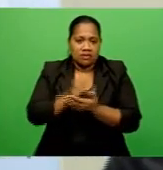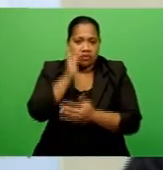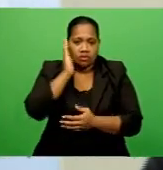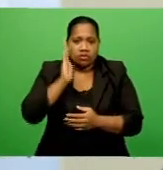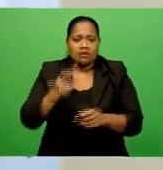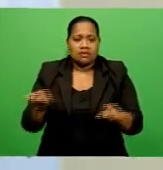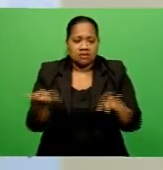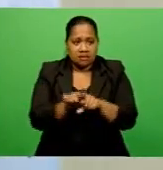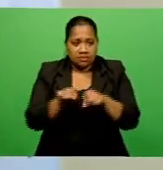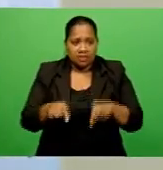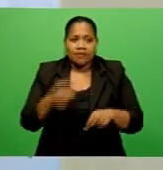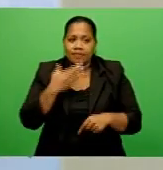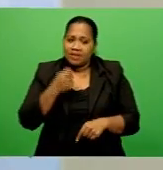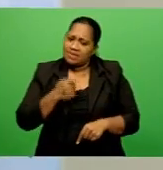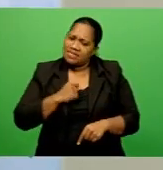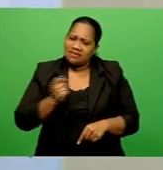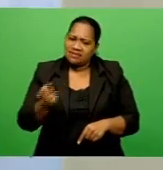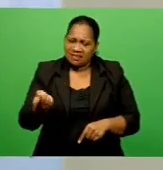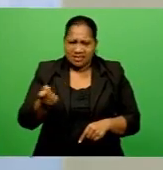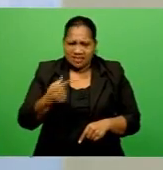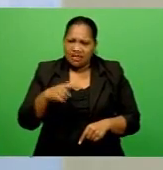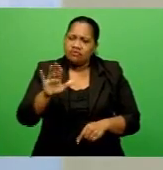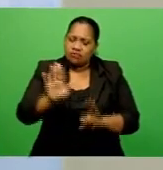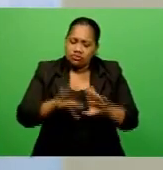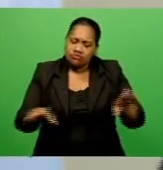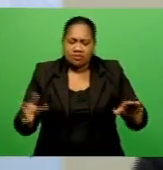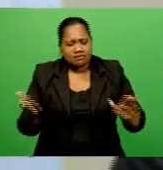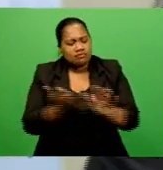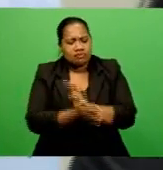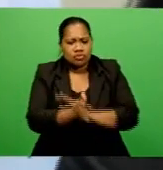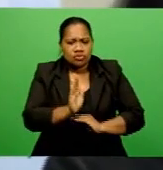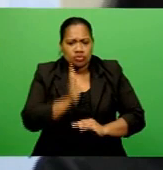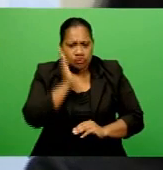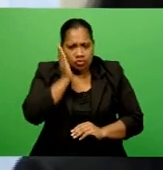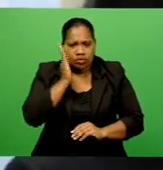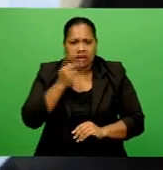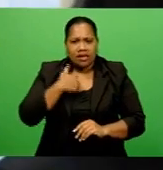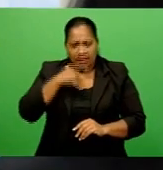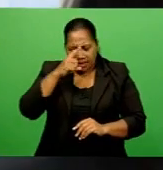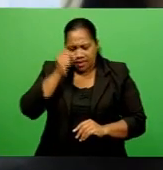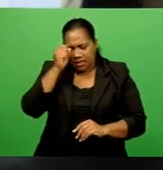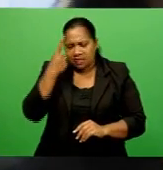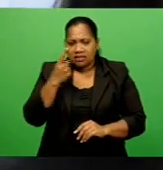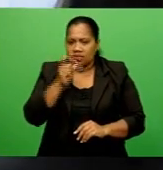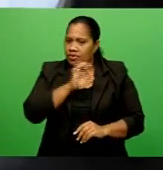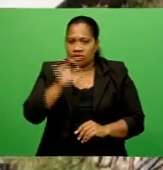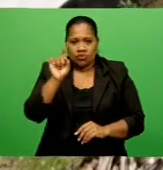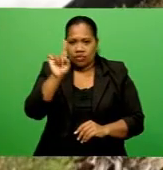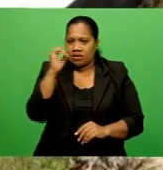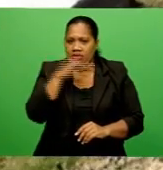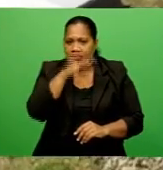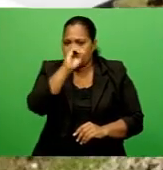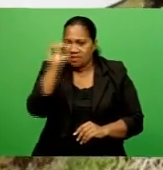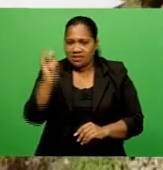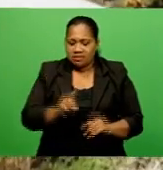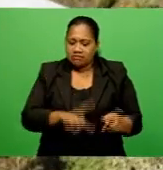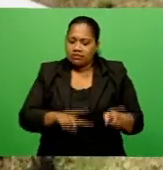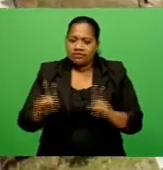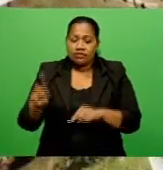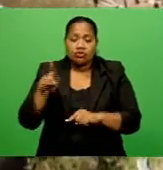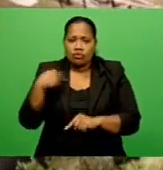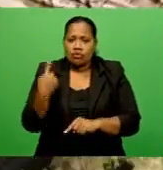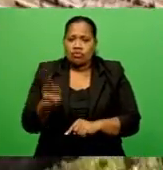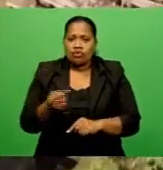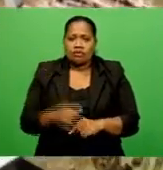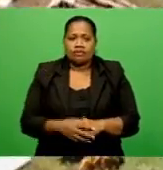send your child to school. I can totally understand that we will not have 100% attendance tomorrow. Empower Pacific